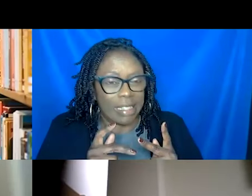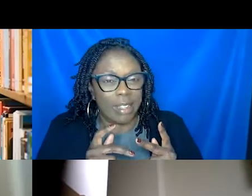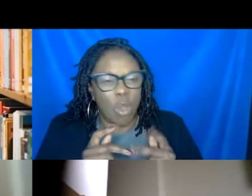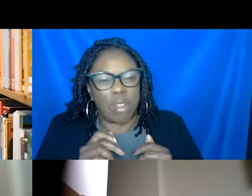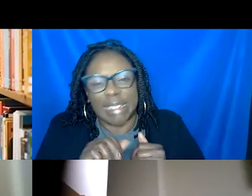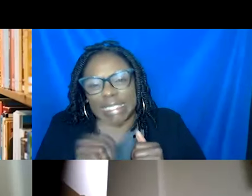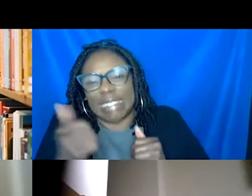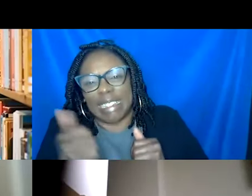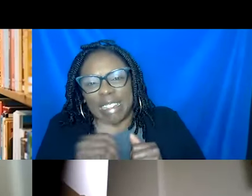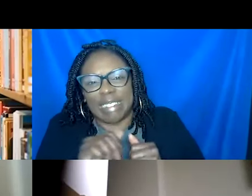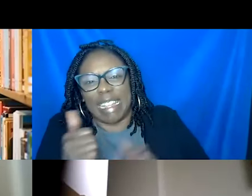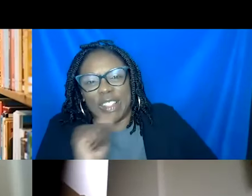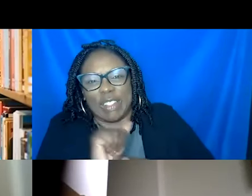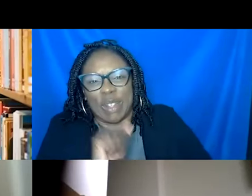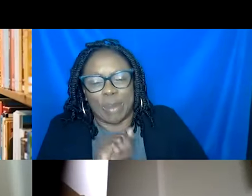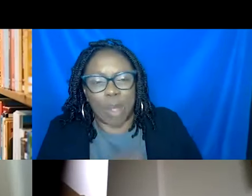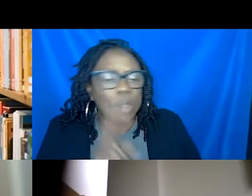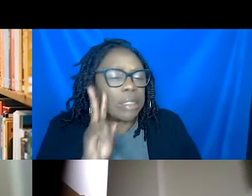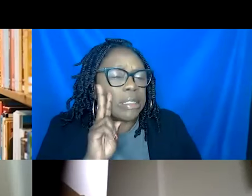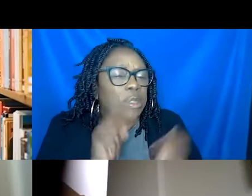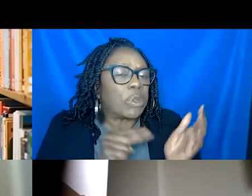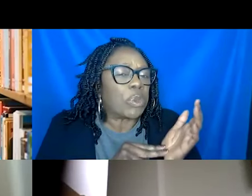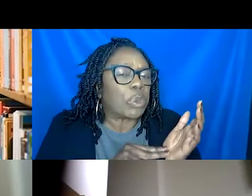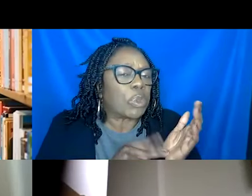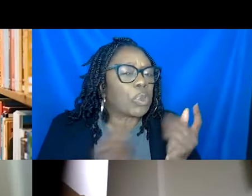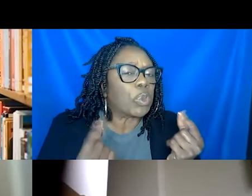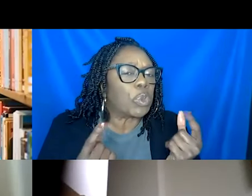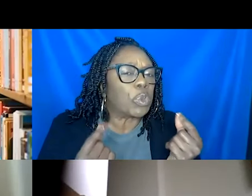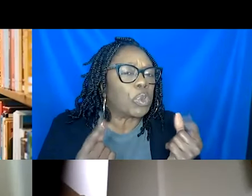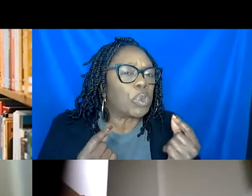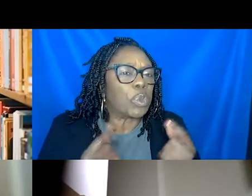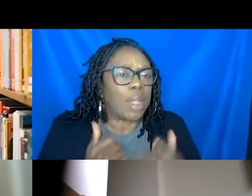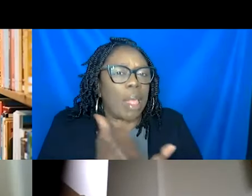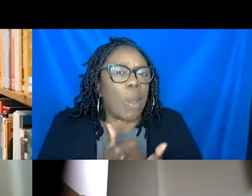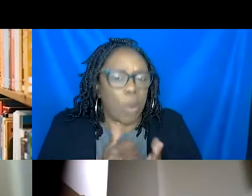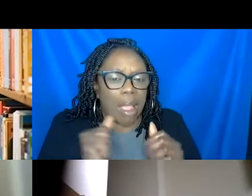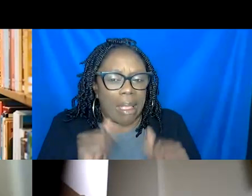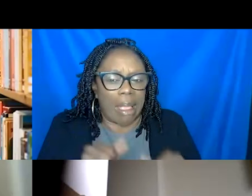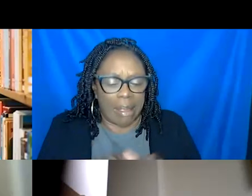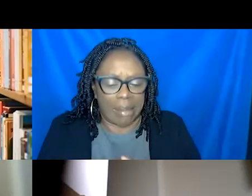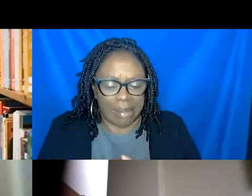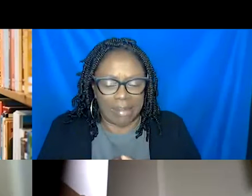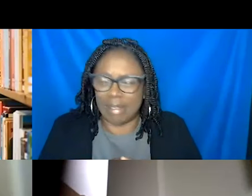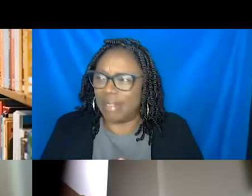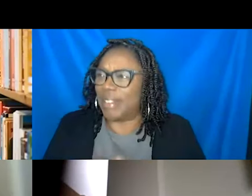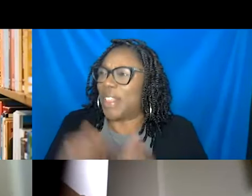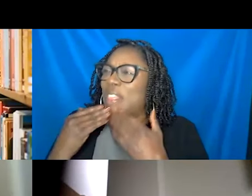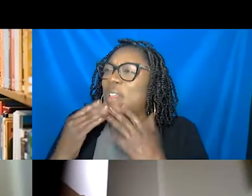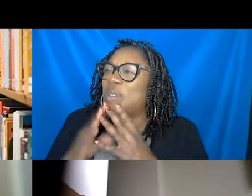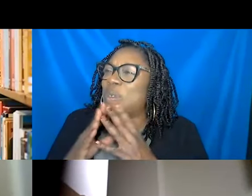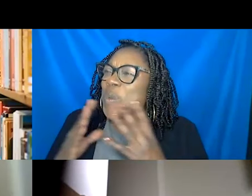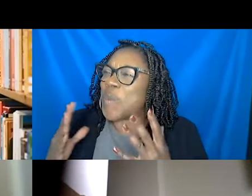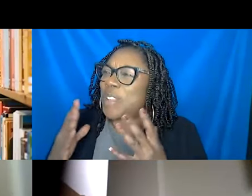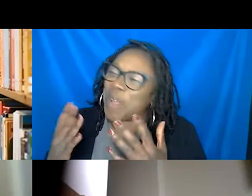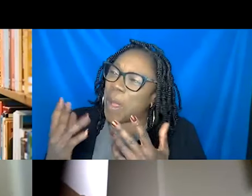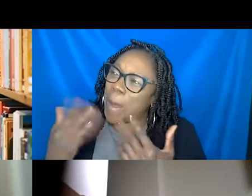to kind of see more of the nursing side and just contribute where I can. Oh, absolutely. Yes, Matthew. Thank you so much